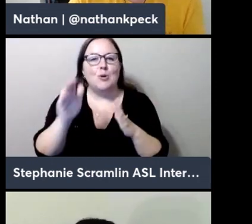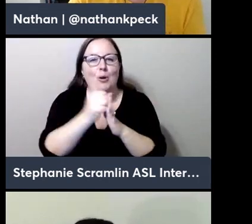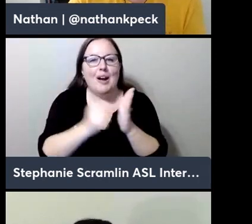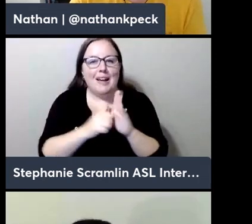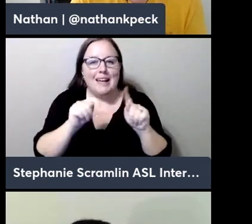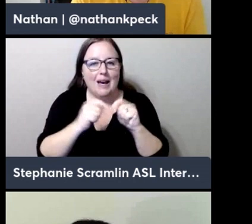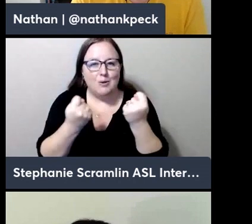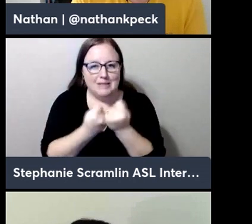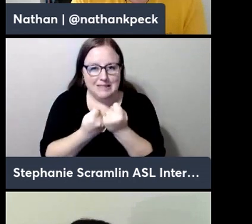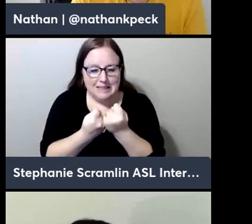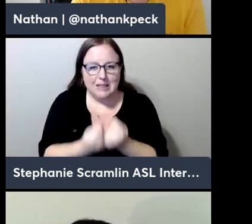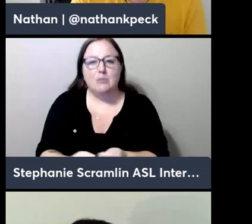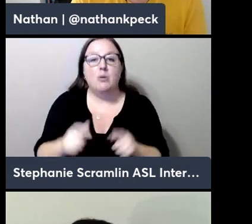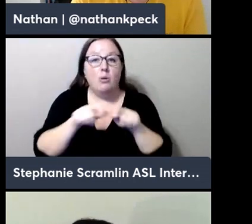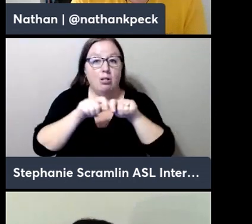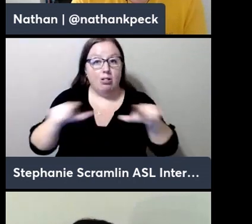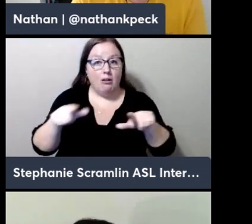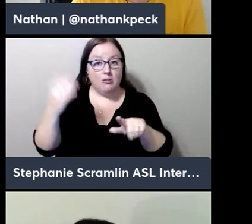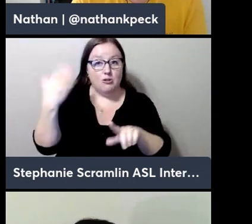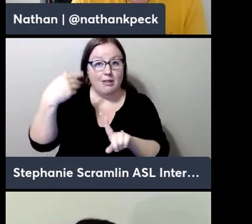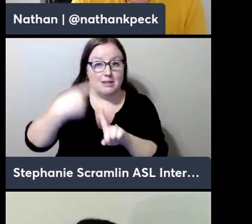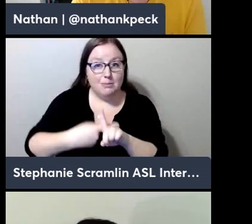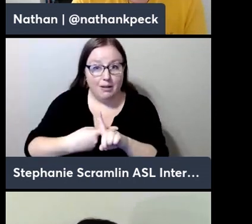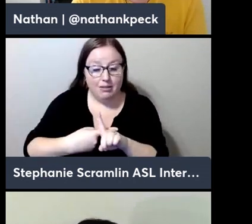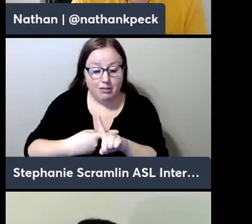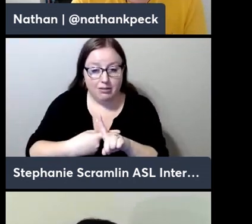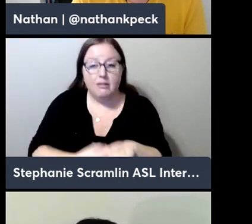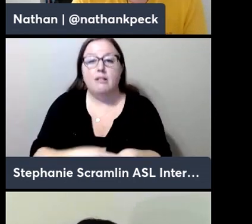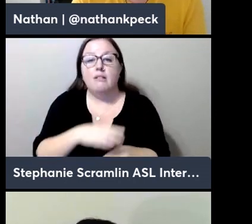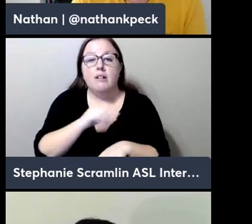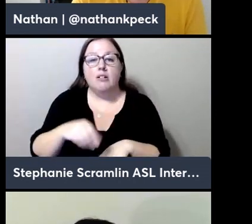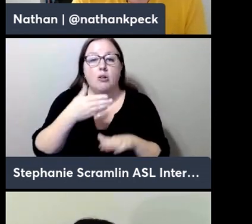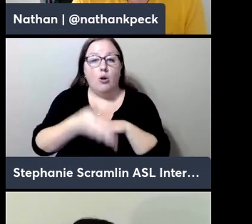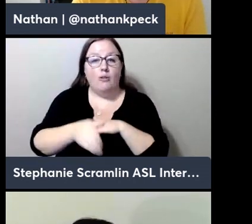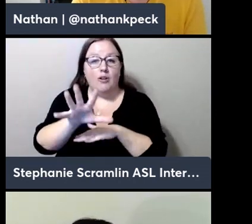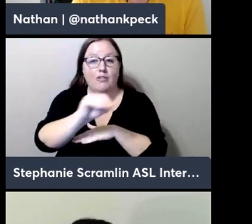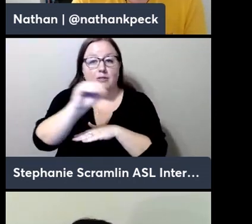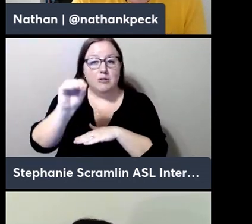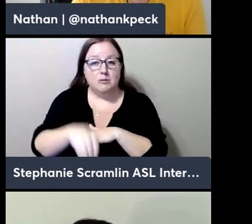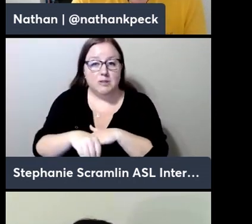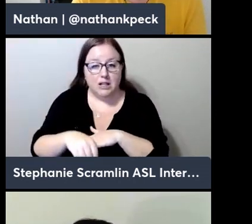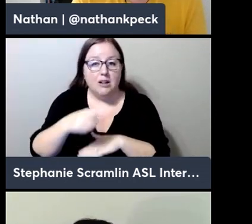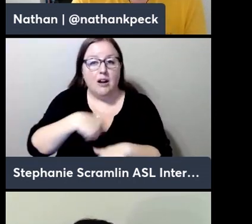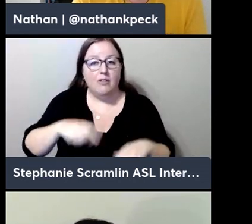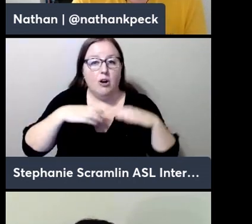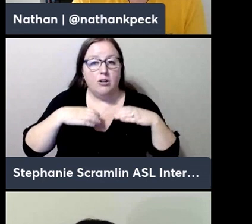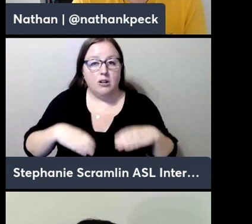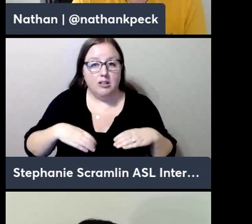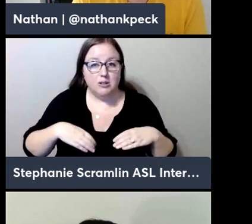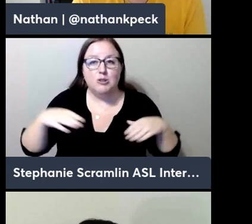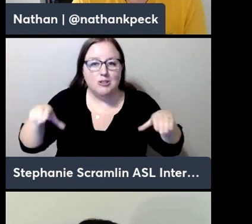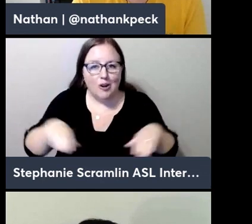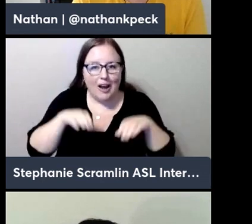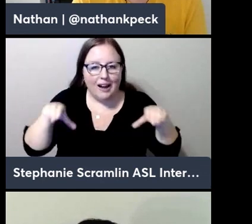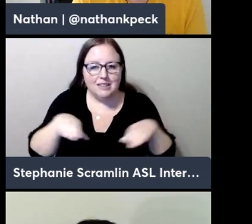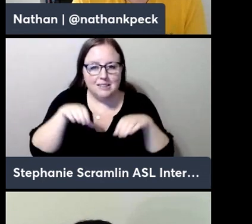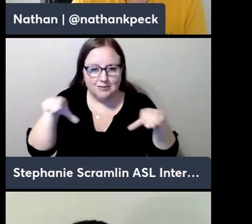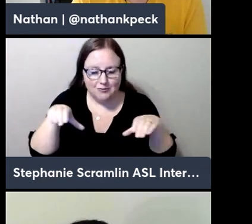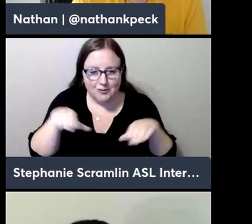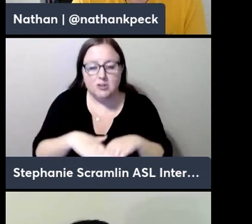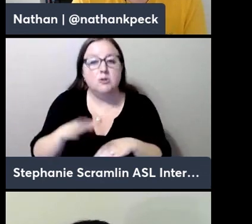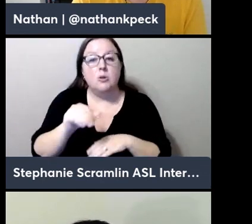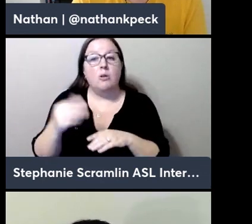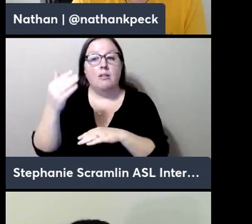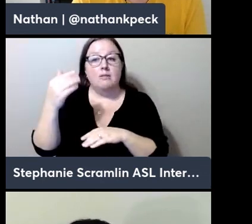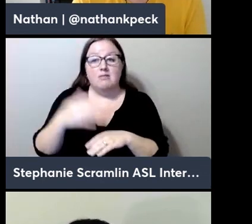enabled. We've launched it last month, and for context, over 50% of enterprise support customers are actively leveraging it.